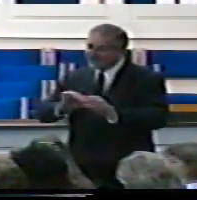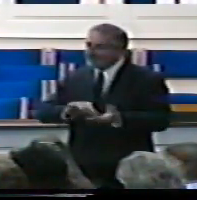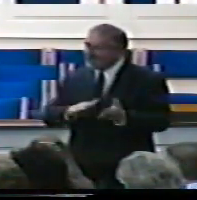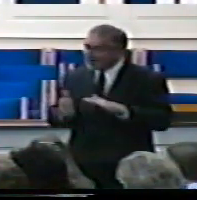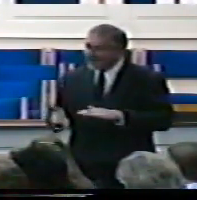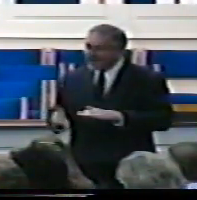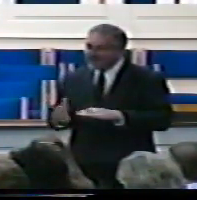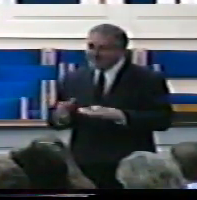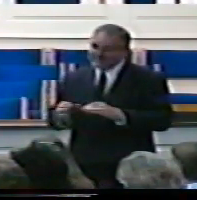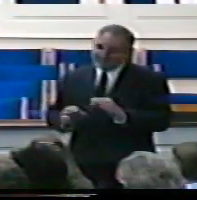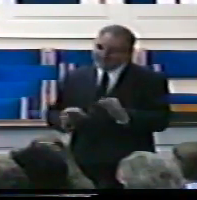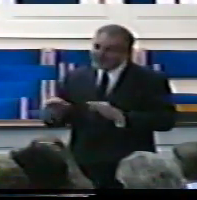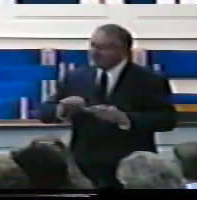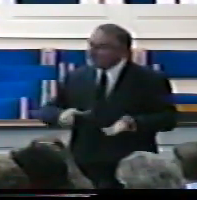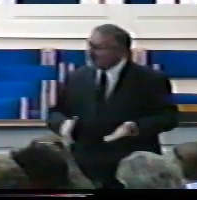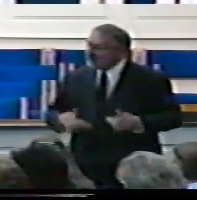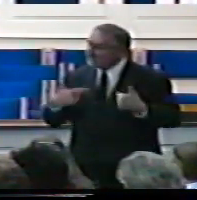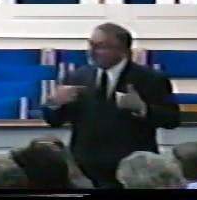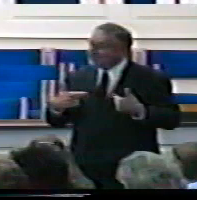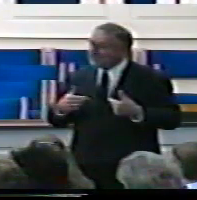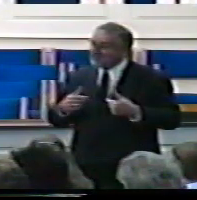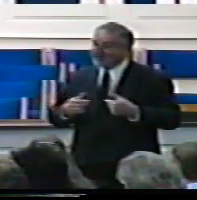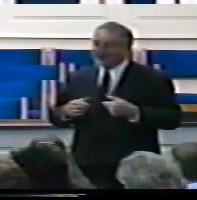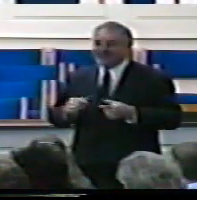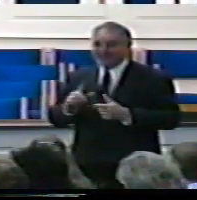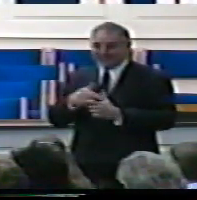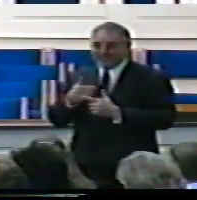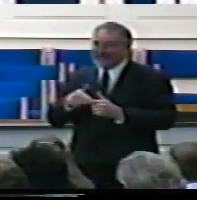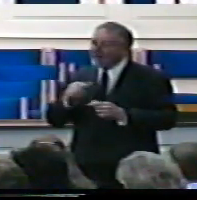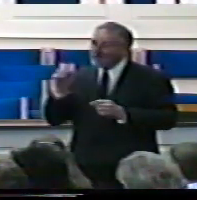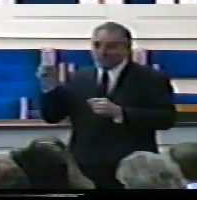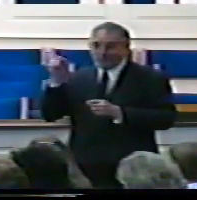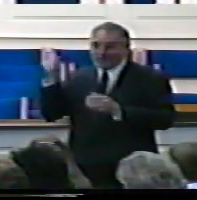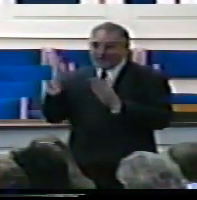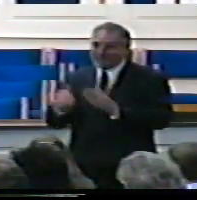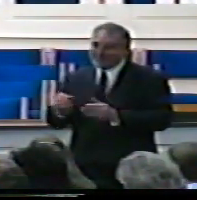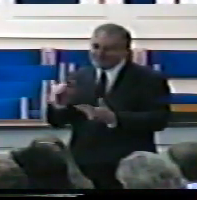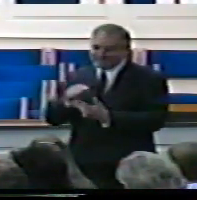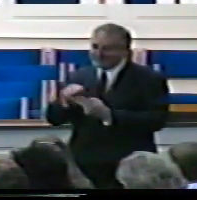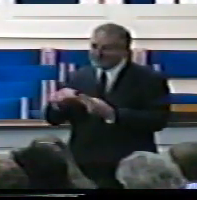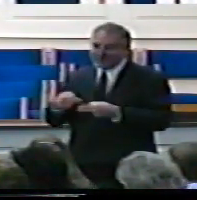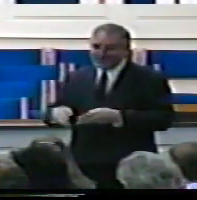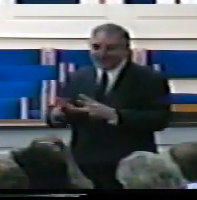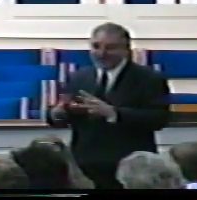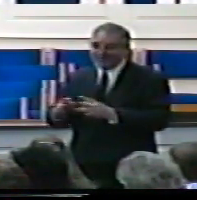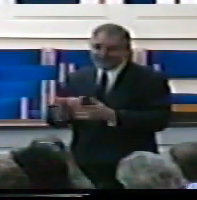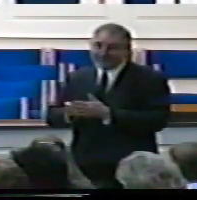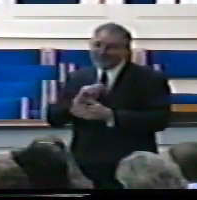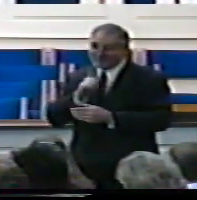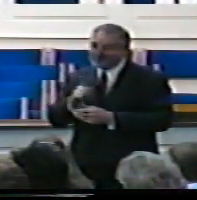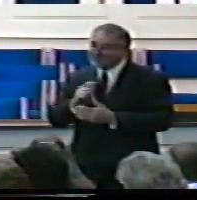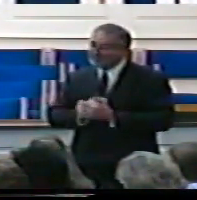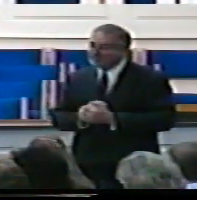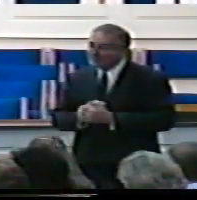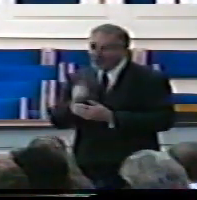If God touches me and heals me, I'm a winner. If he doesn't, I'm going home. I'm a winner either way. And we are. Are we